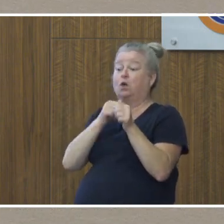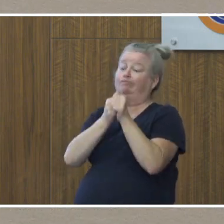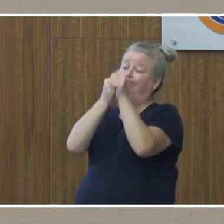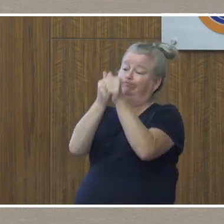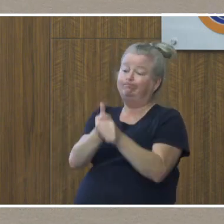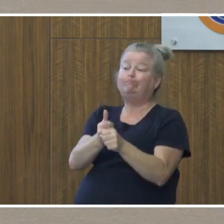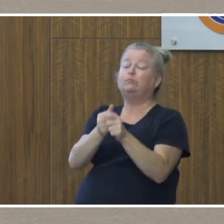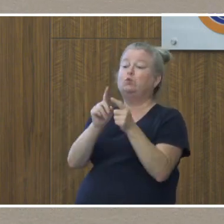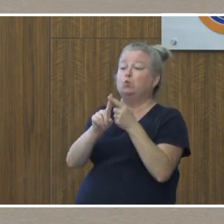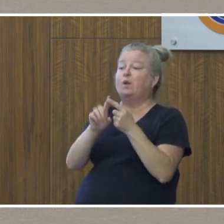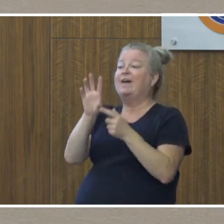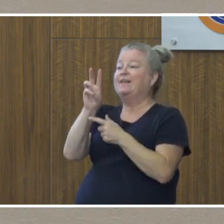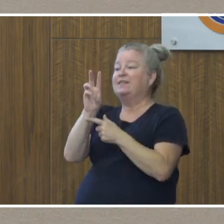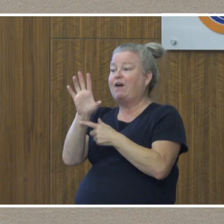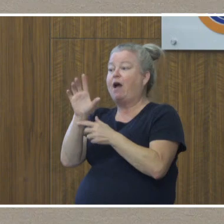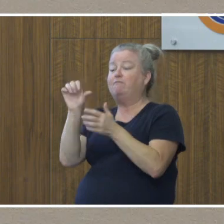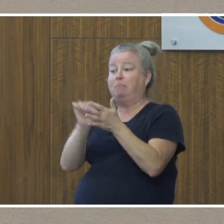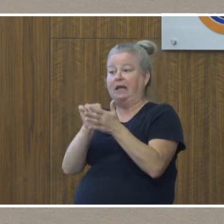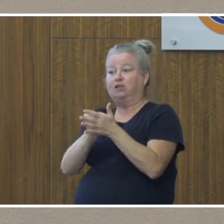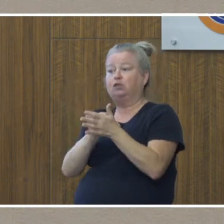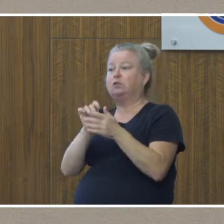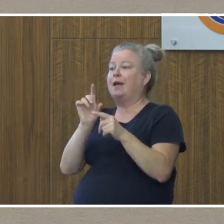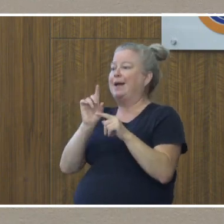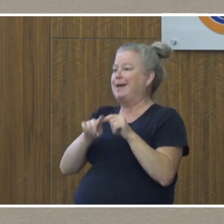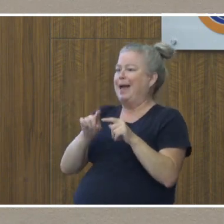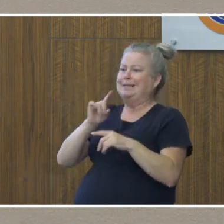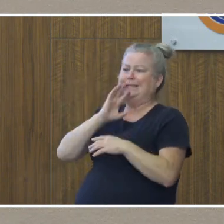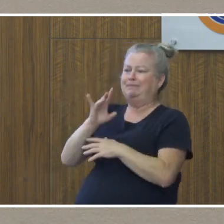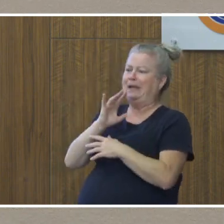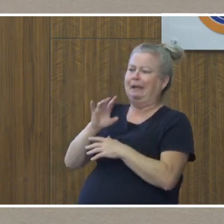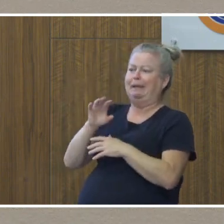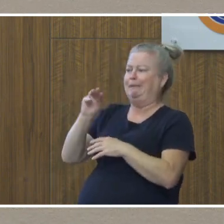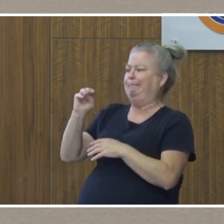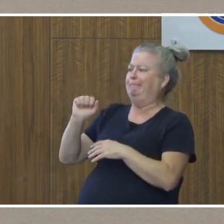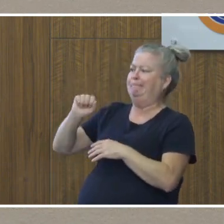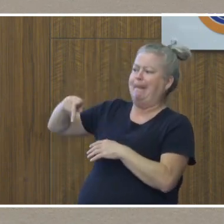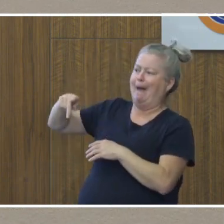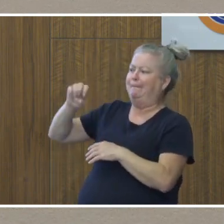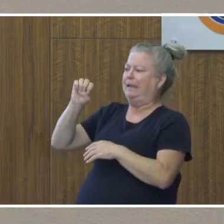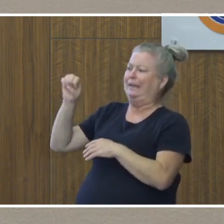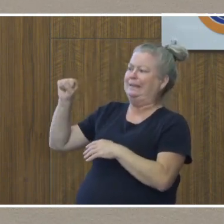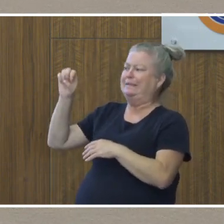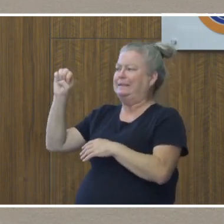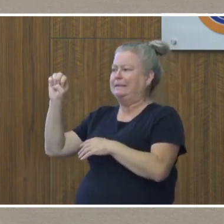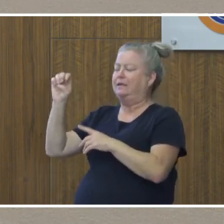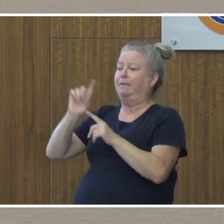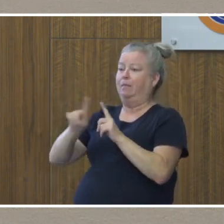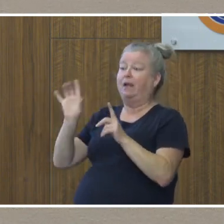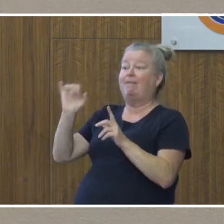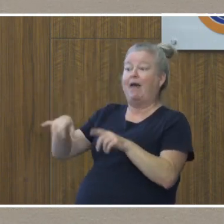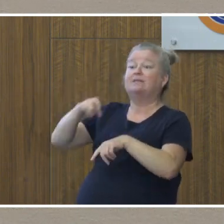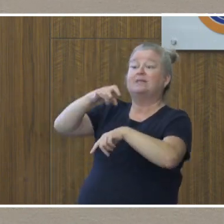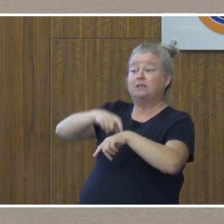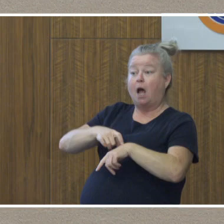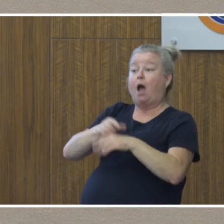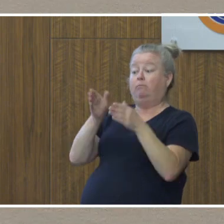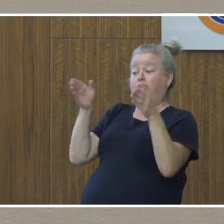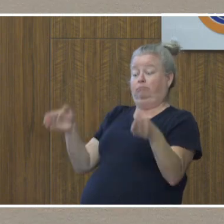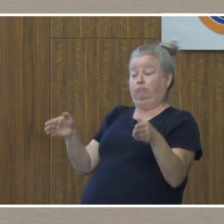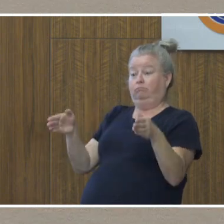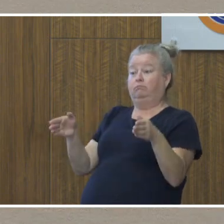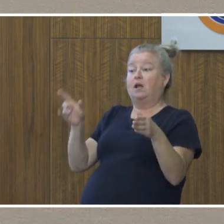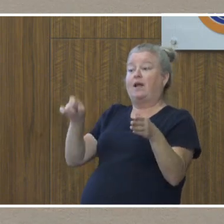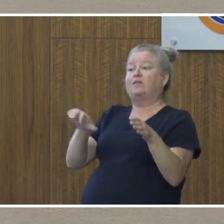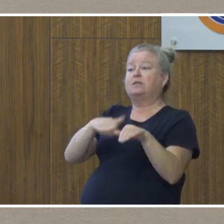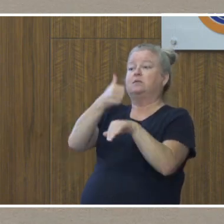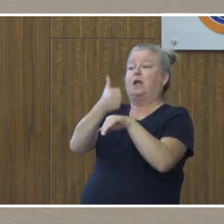pages, and again, I can't speak Mappies, but that's the time that you have to have